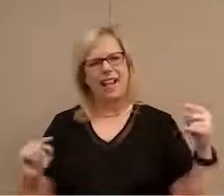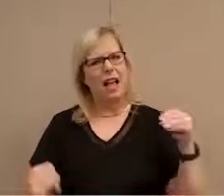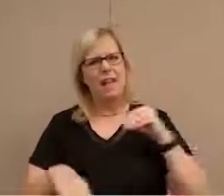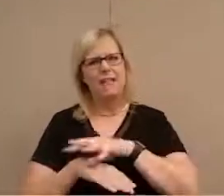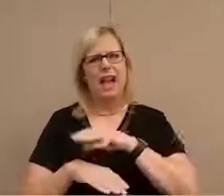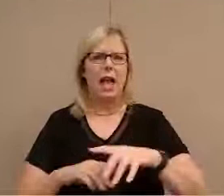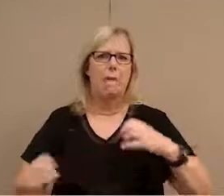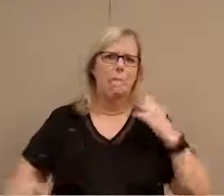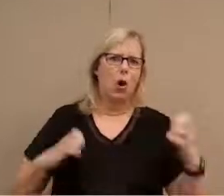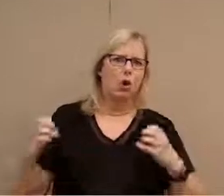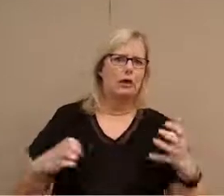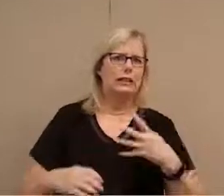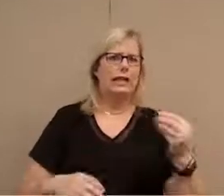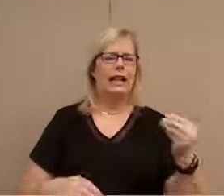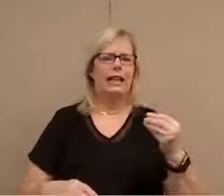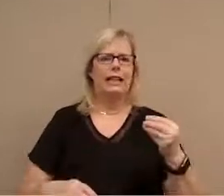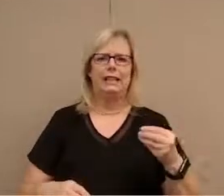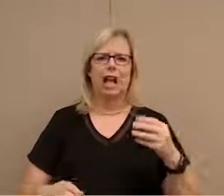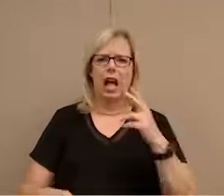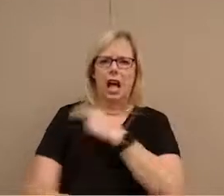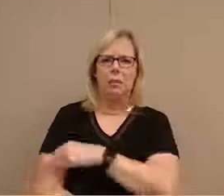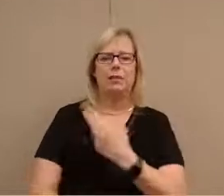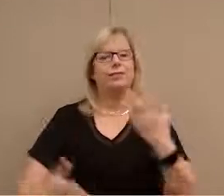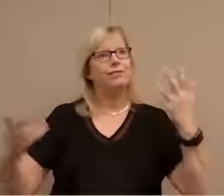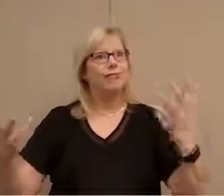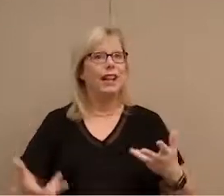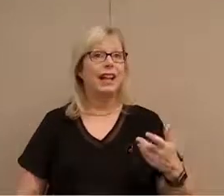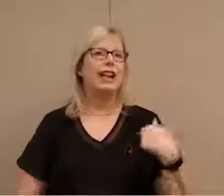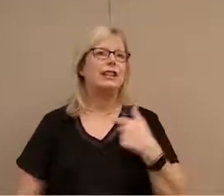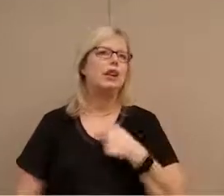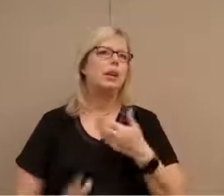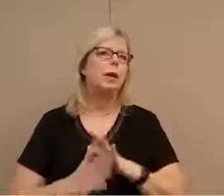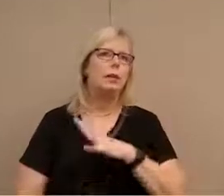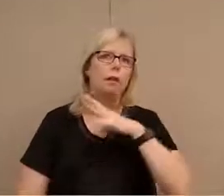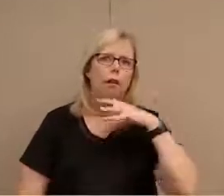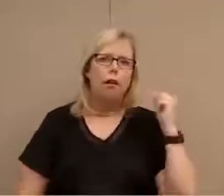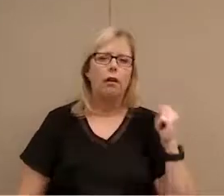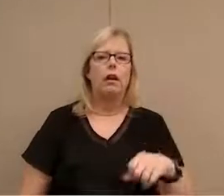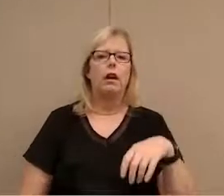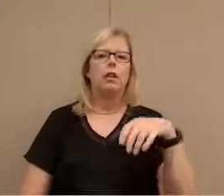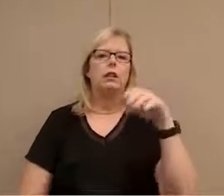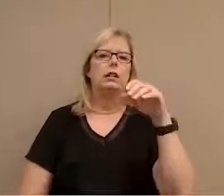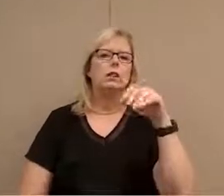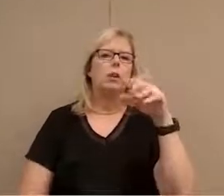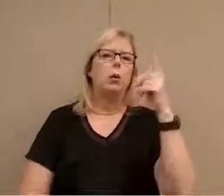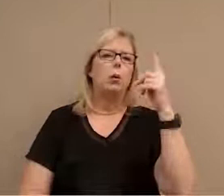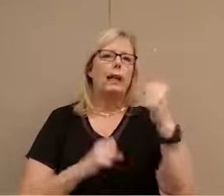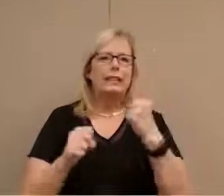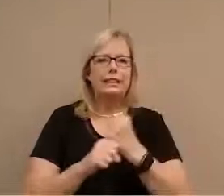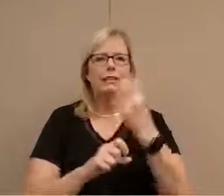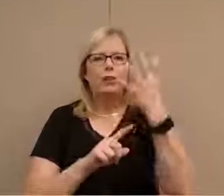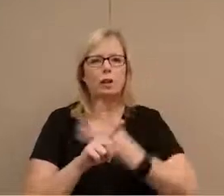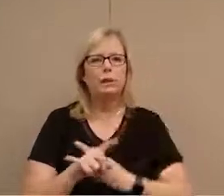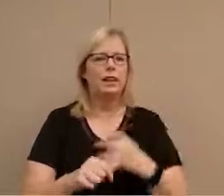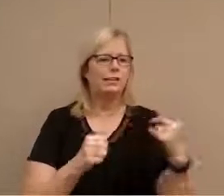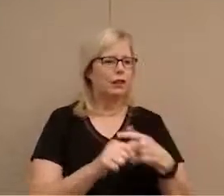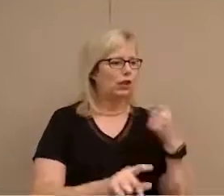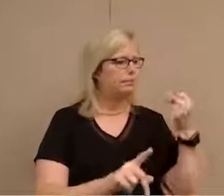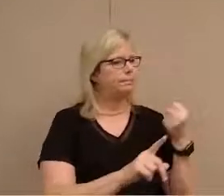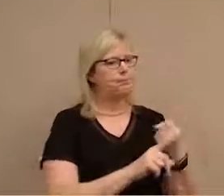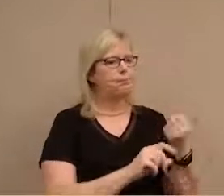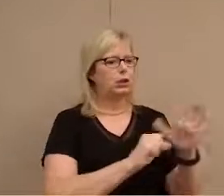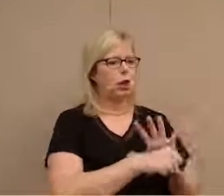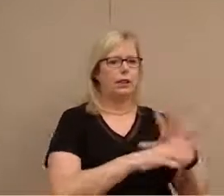affecting the employees at the hospital? Well, you get fatigued. It's 16 months we've been doing that. The first case of the